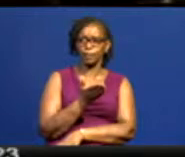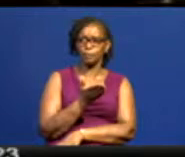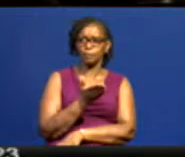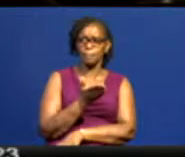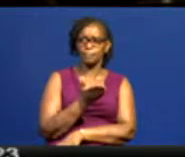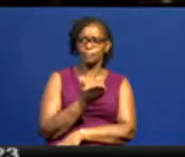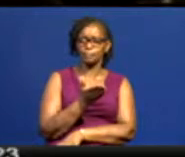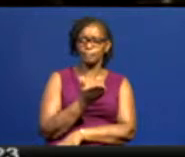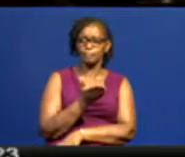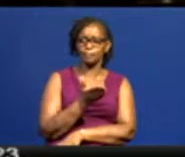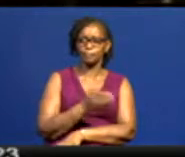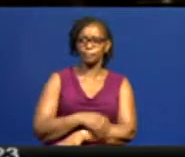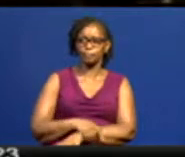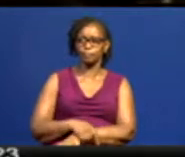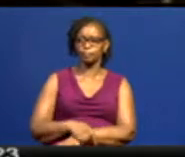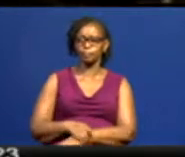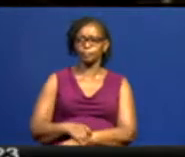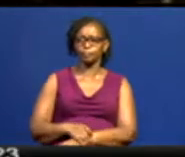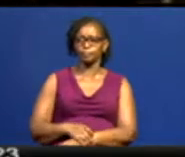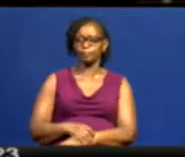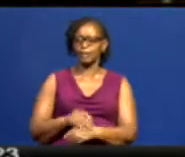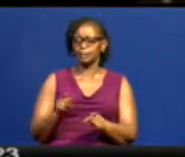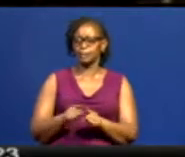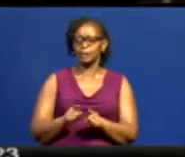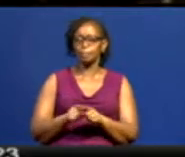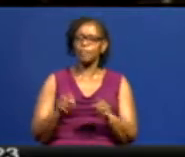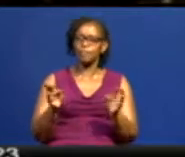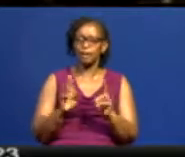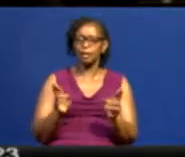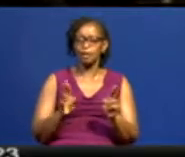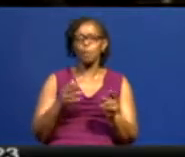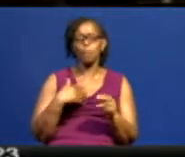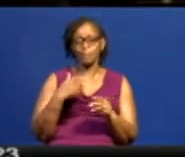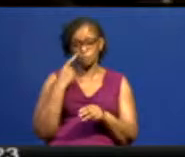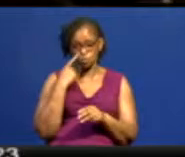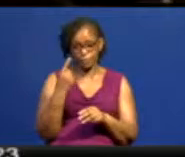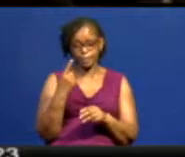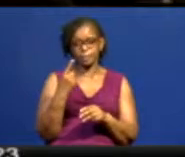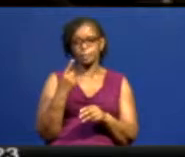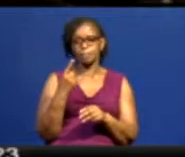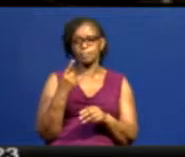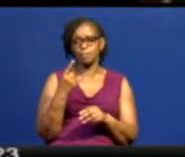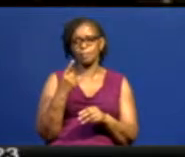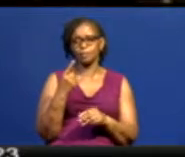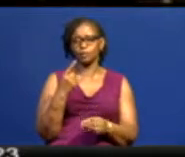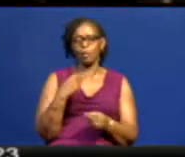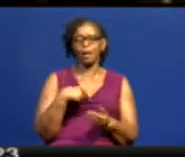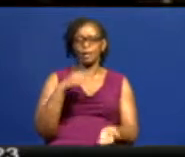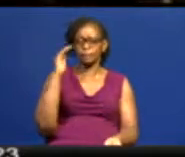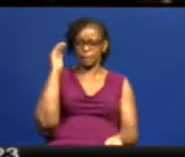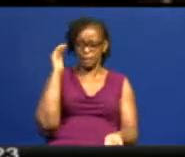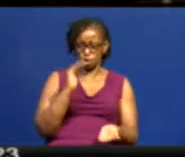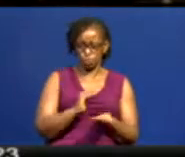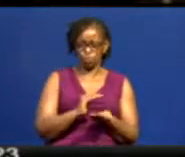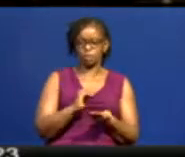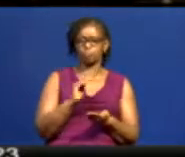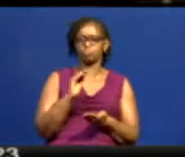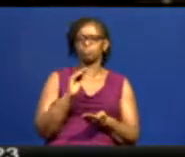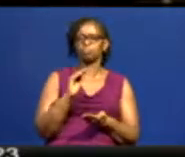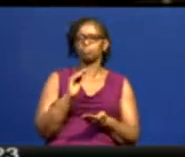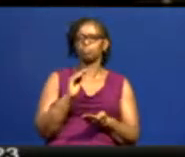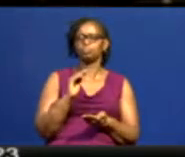our hydro dams are full and ready, we want to see a total reduction of our